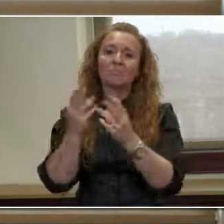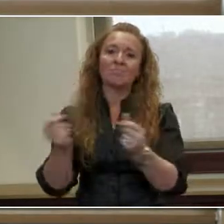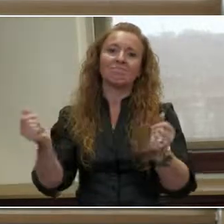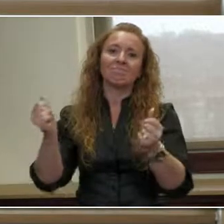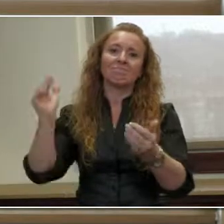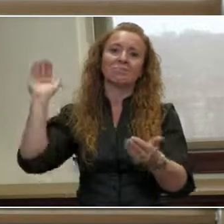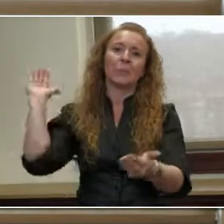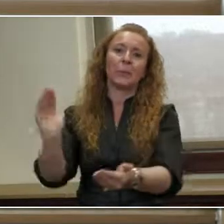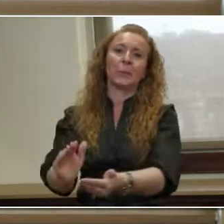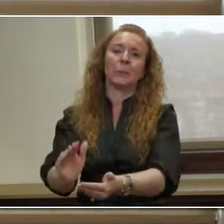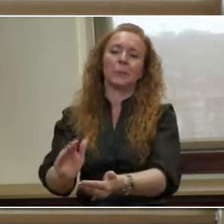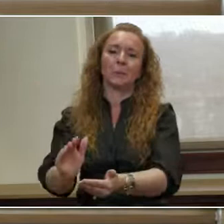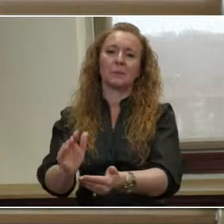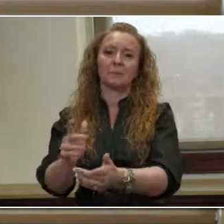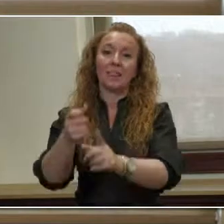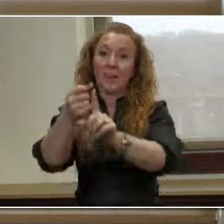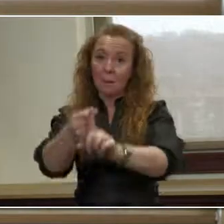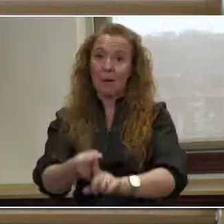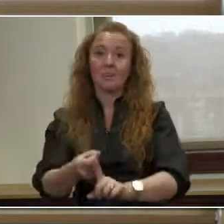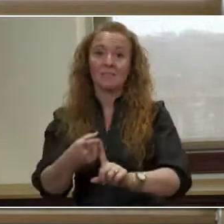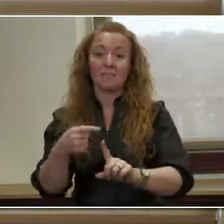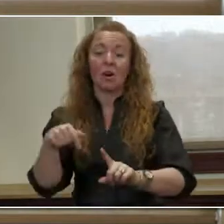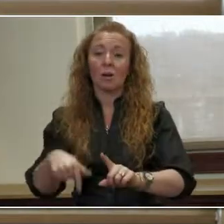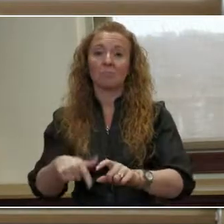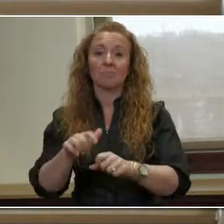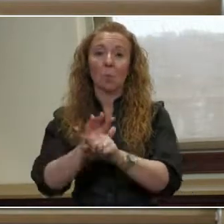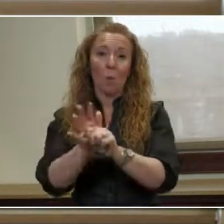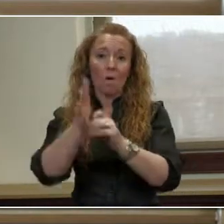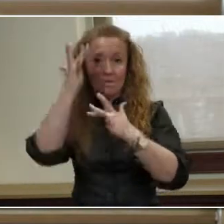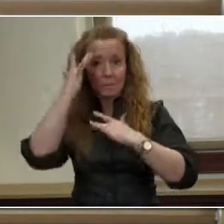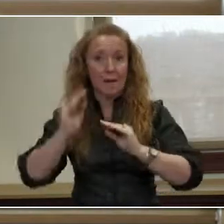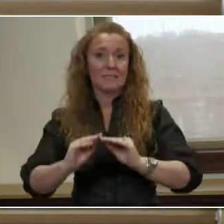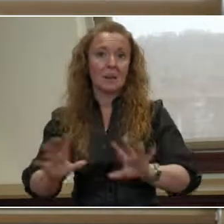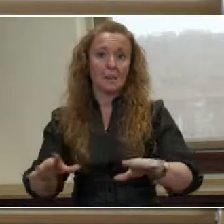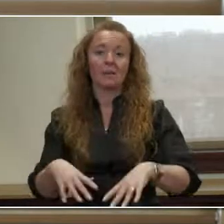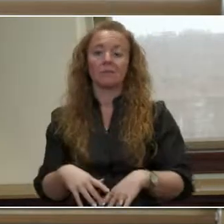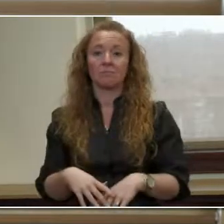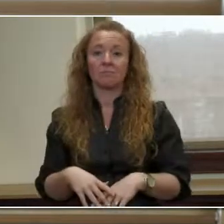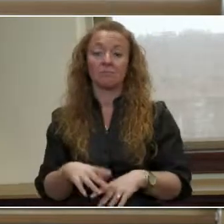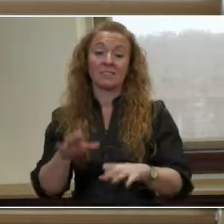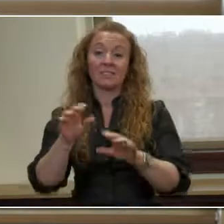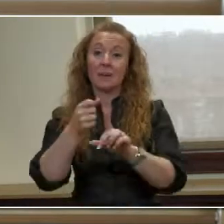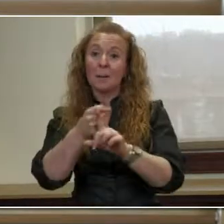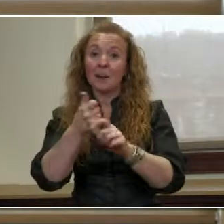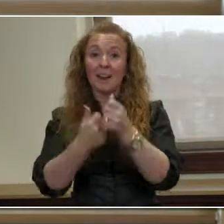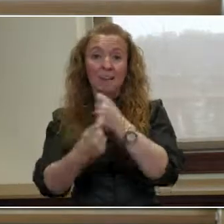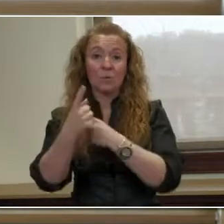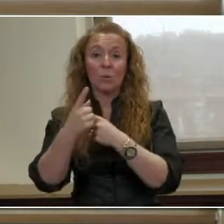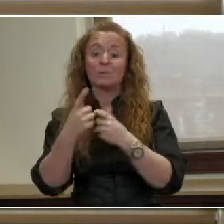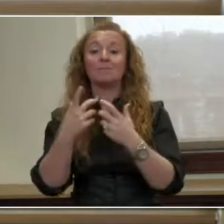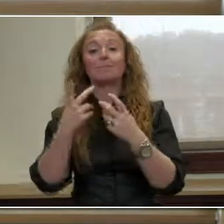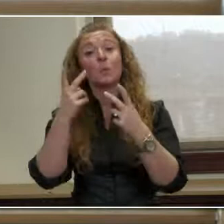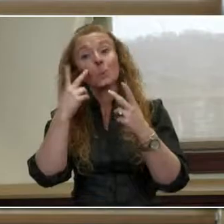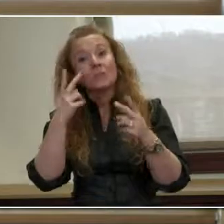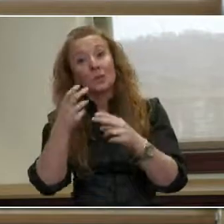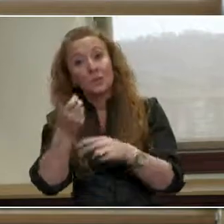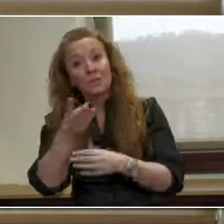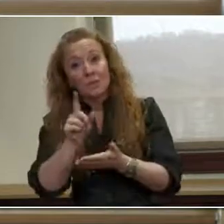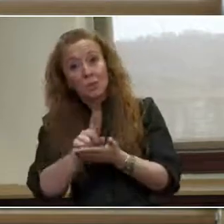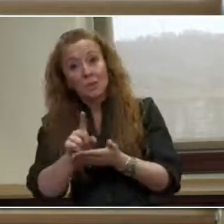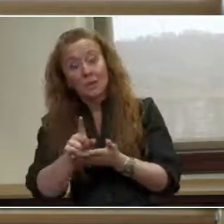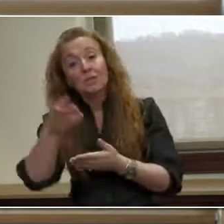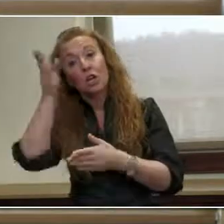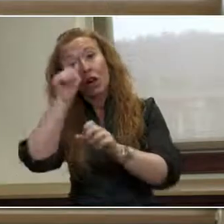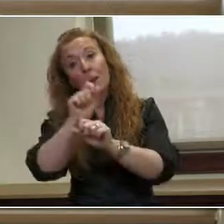minimize the effects that this pandemic has had on our families, our communities, and all of our lives. So we'll see you in a couple weeks, and